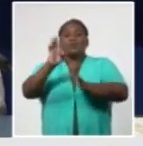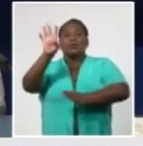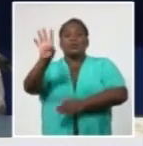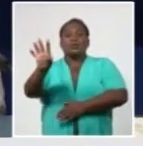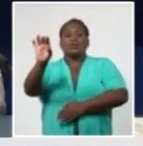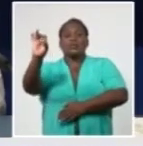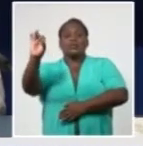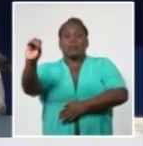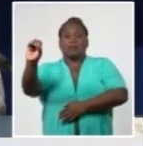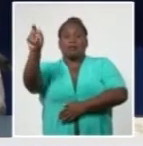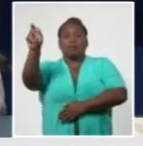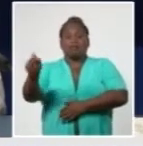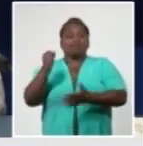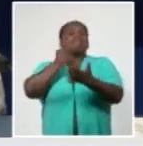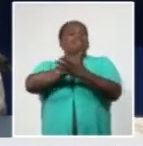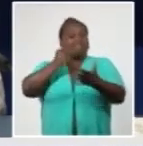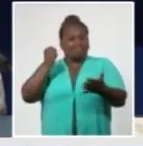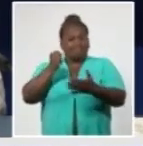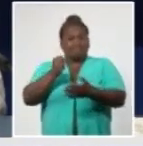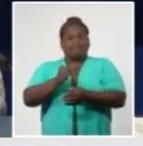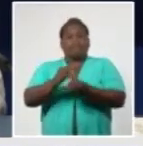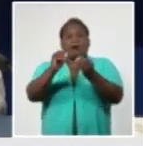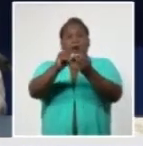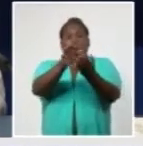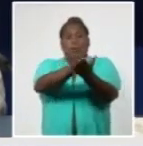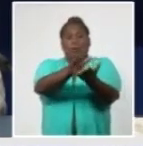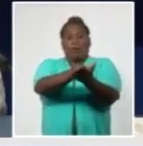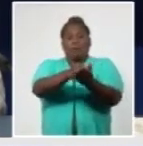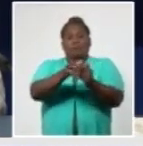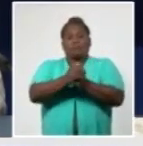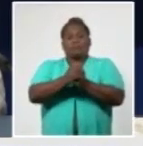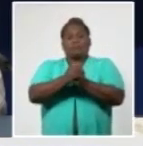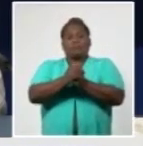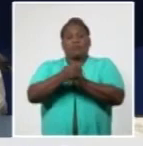1,106,470 confirmed cases and